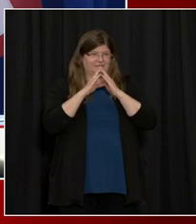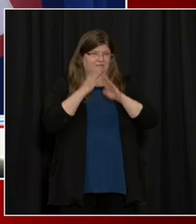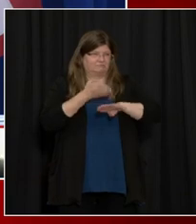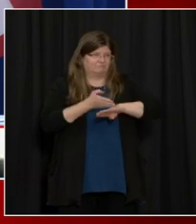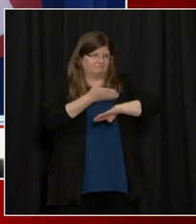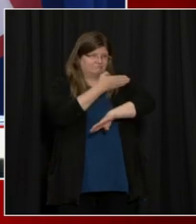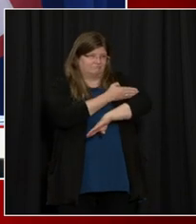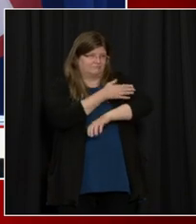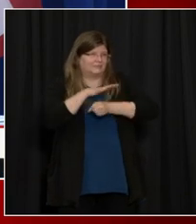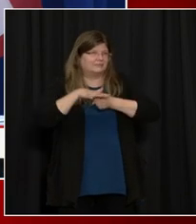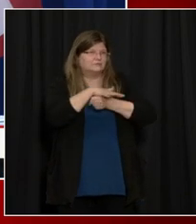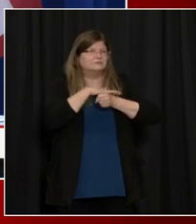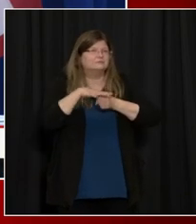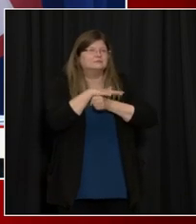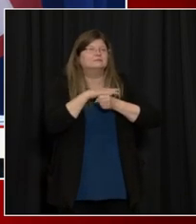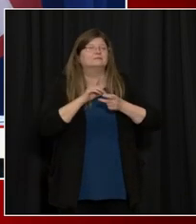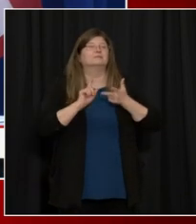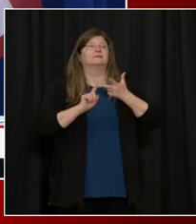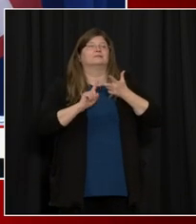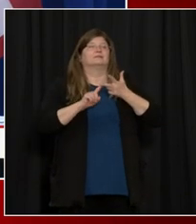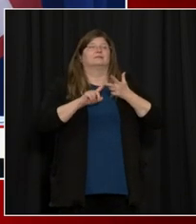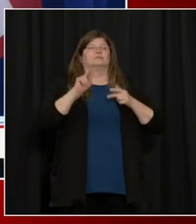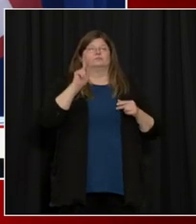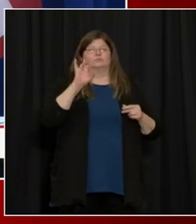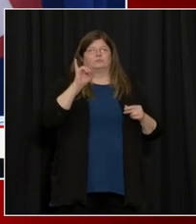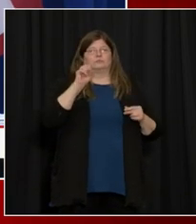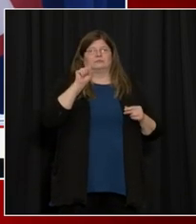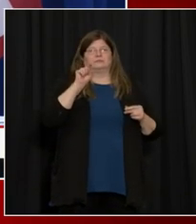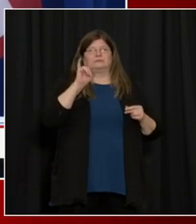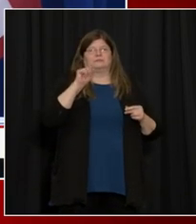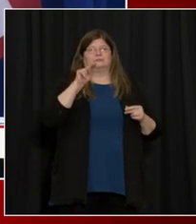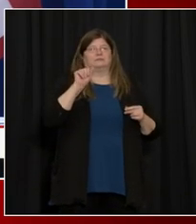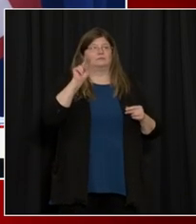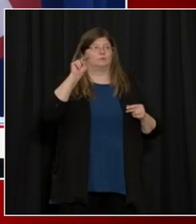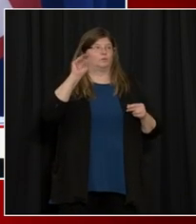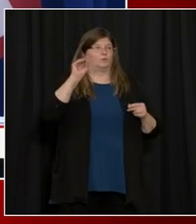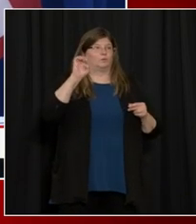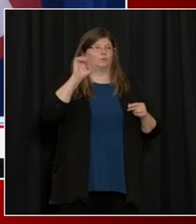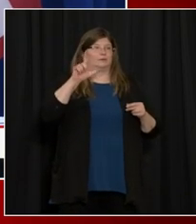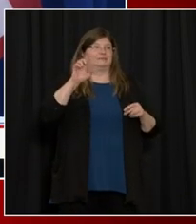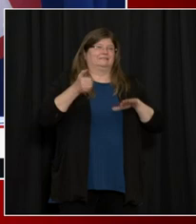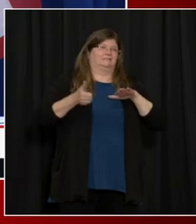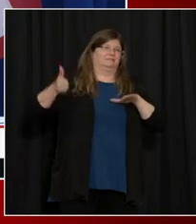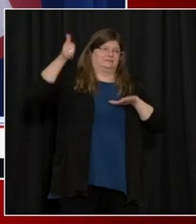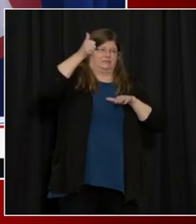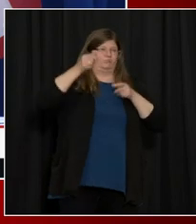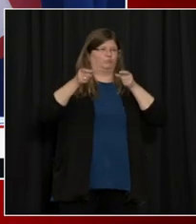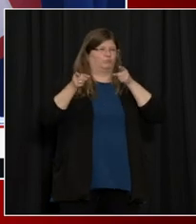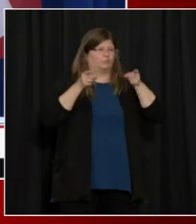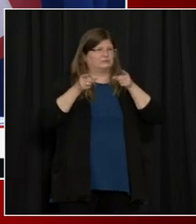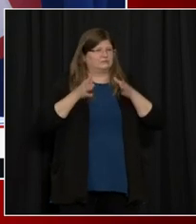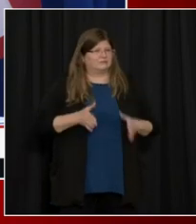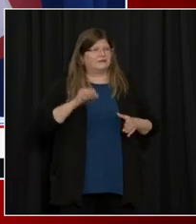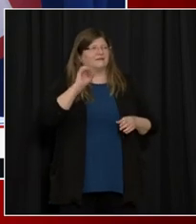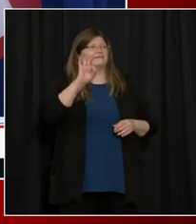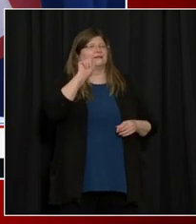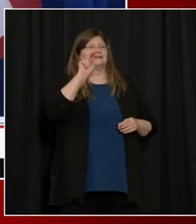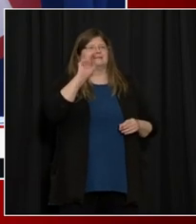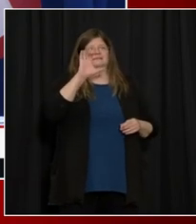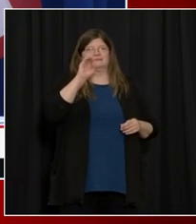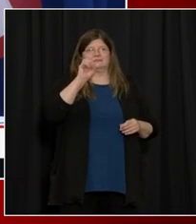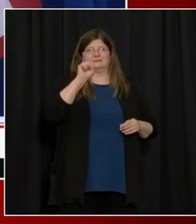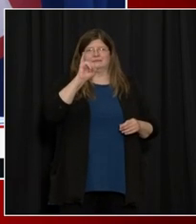executive director of the Anacostia Business Improvement District, who will also